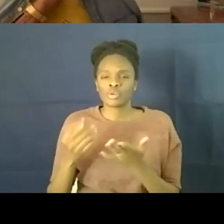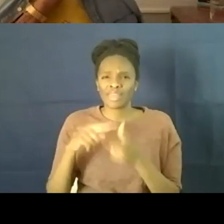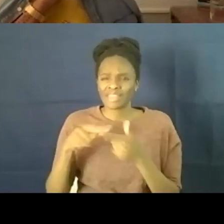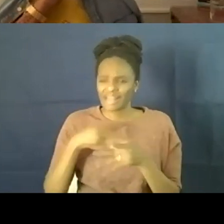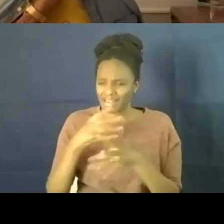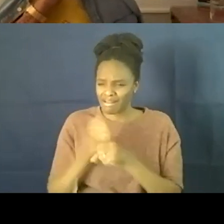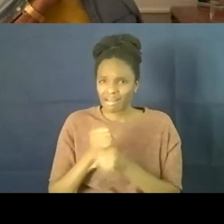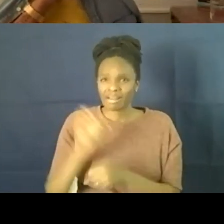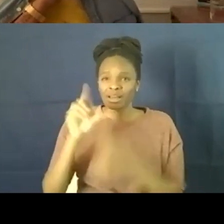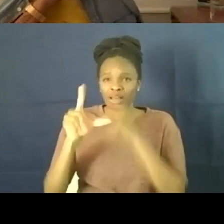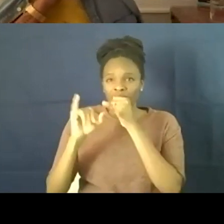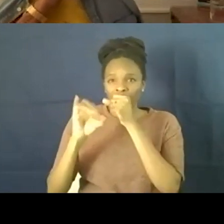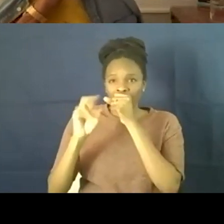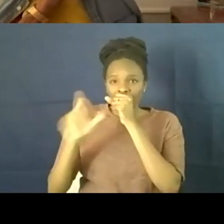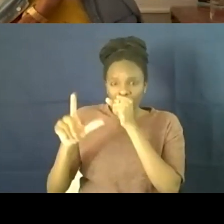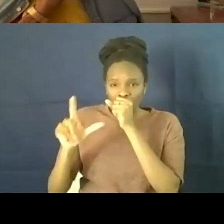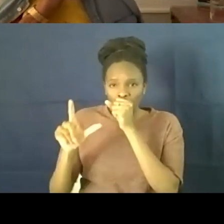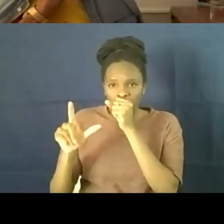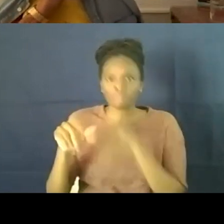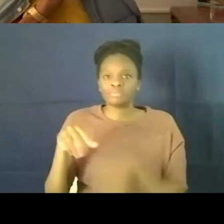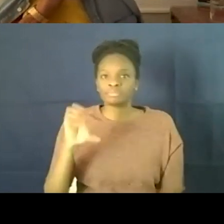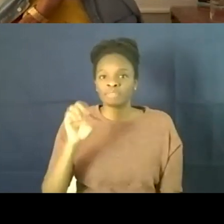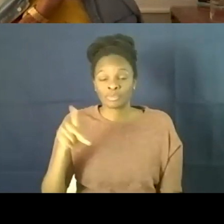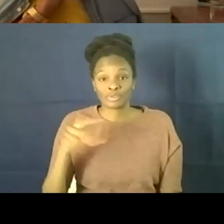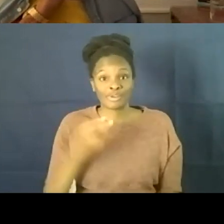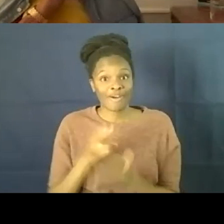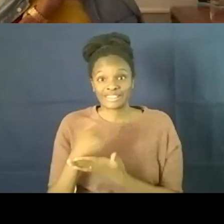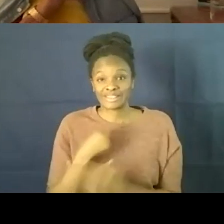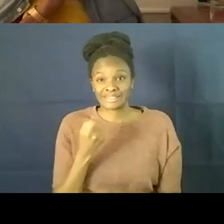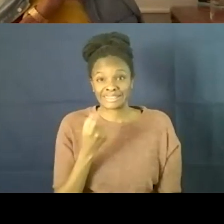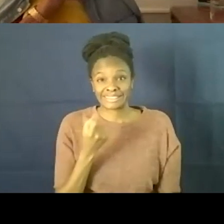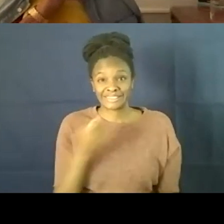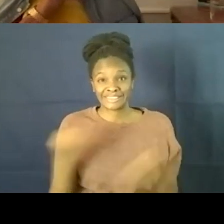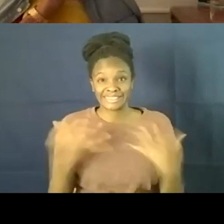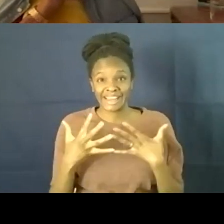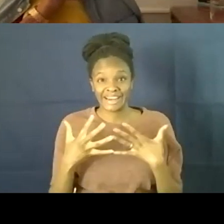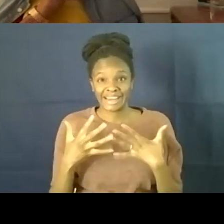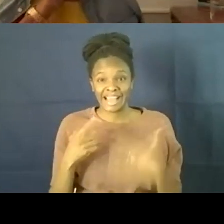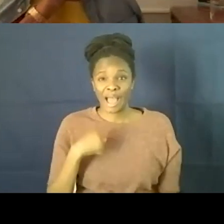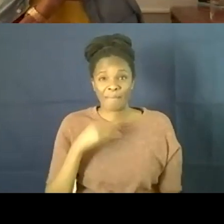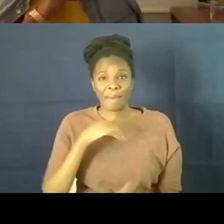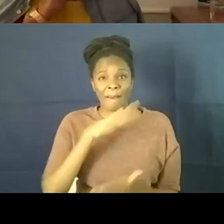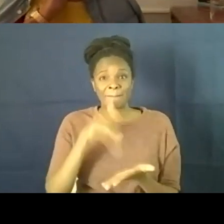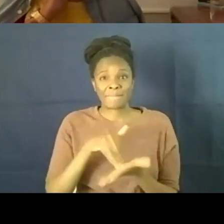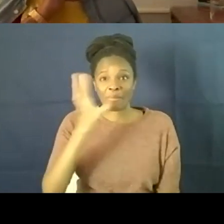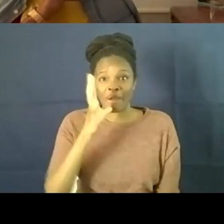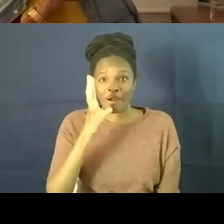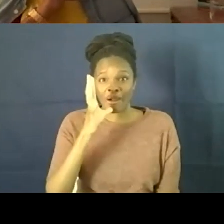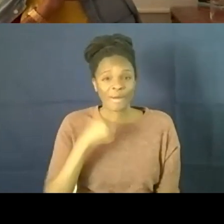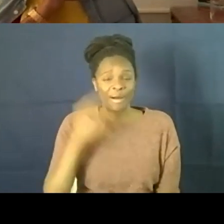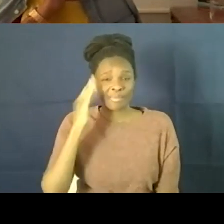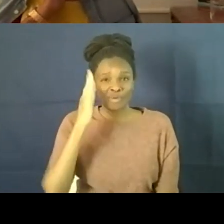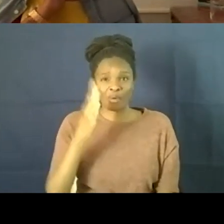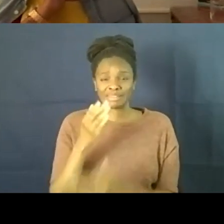episode. And I have to tell you, honestly, I was like a little scared. I was like, okay, I'm like a middle-aged mom. I'm going to write